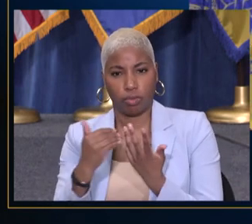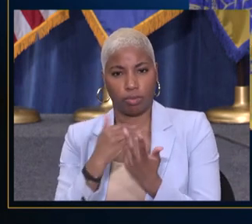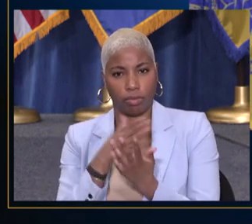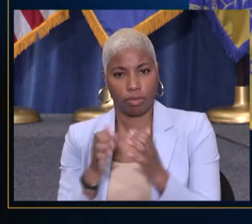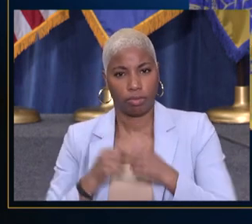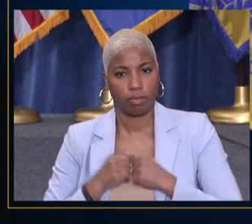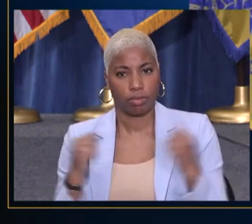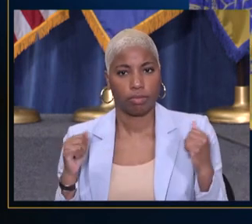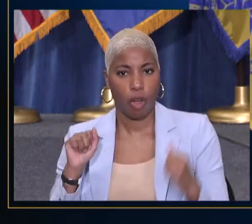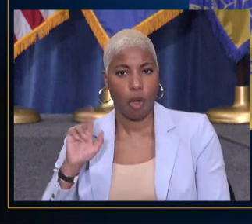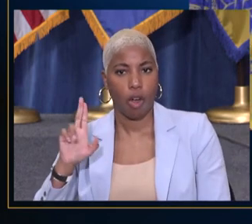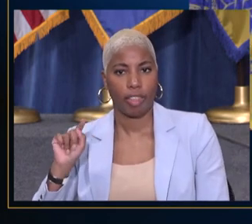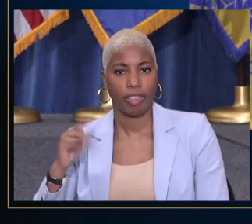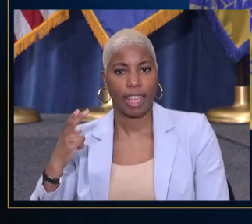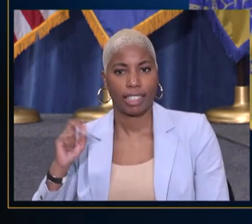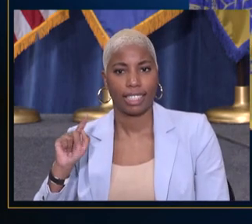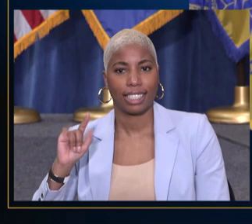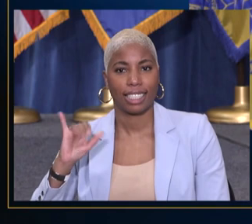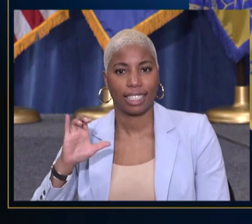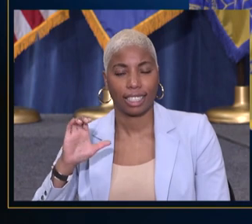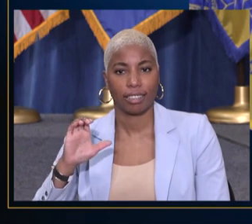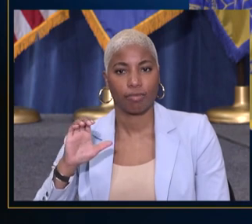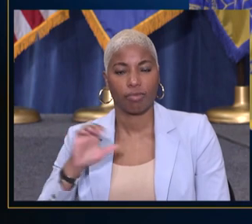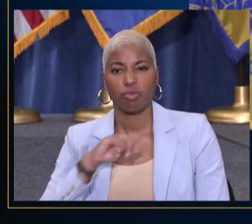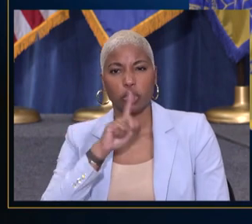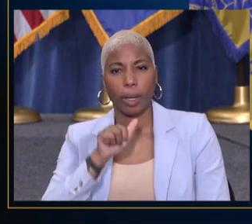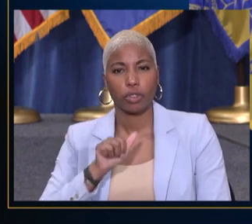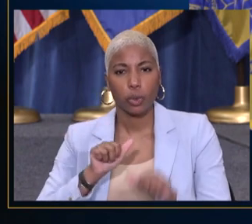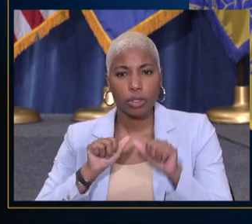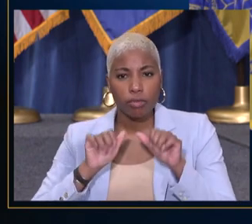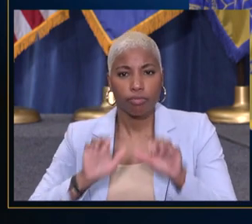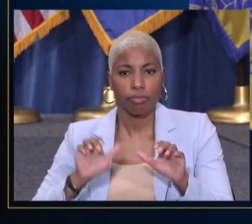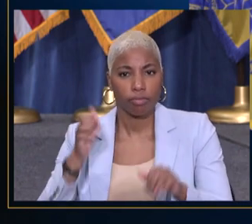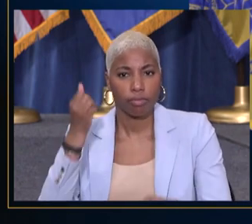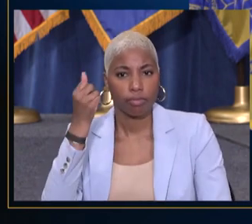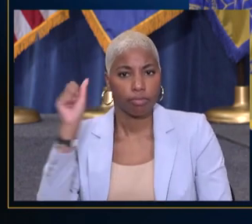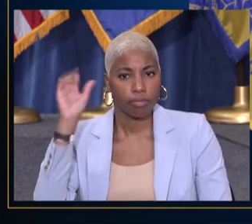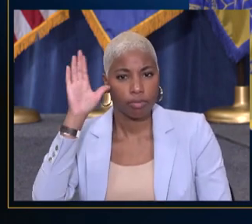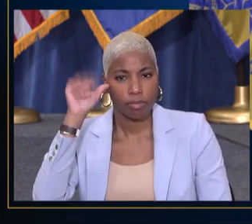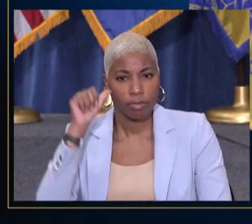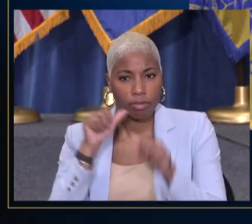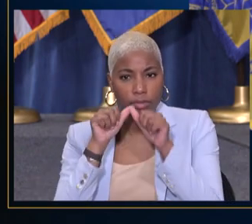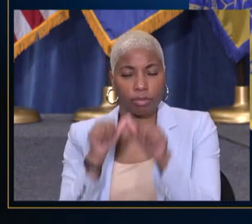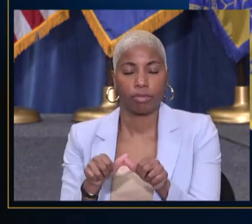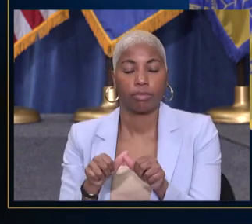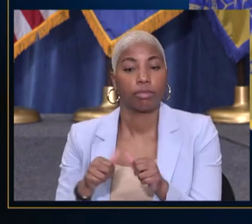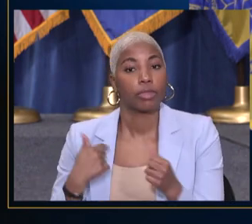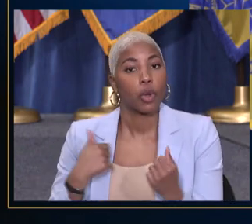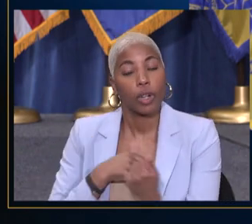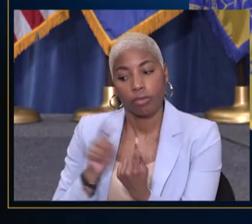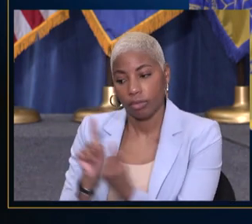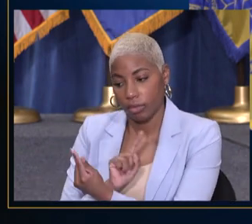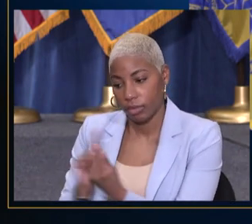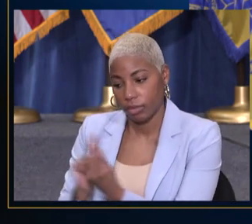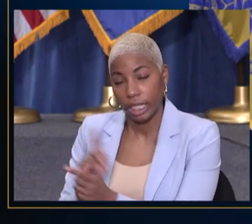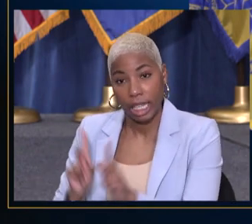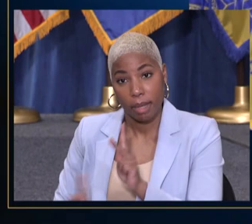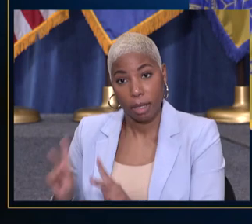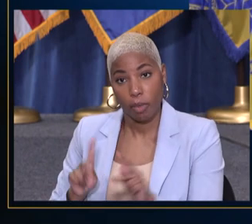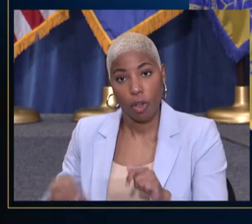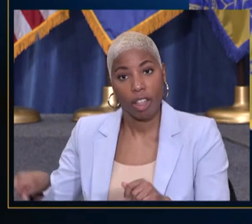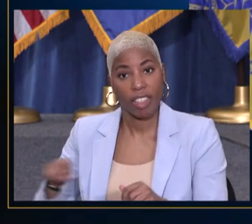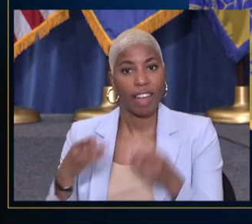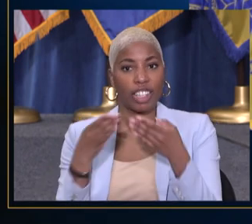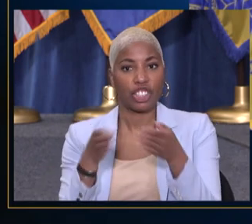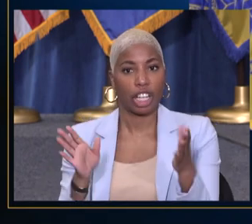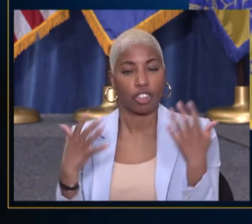and that you have to push the envelope. Because we were meeting with folks who do general health care